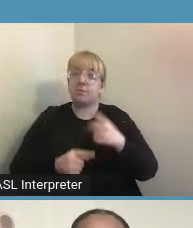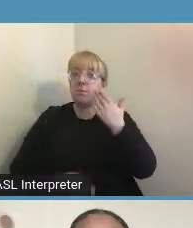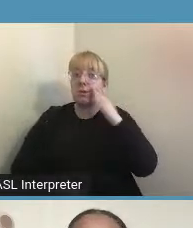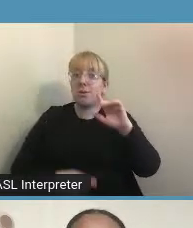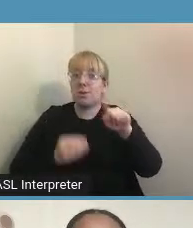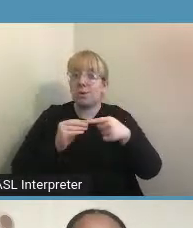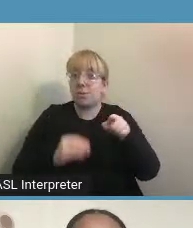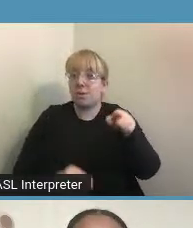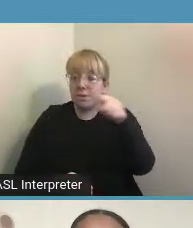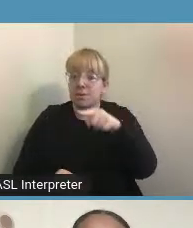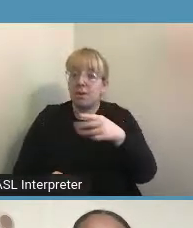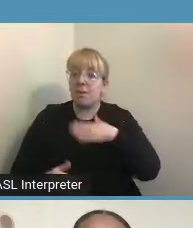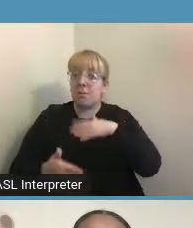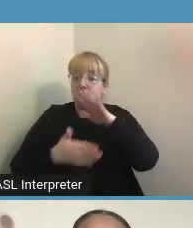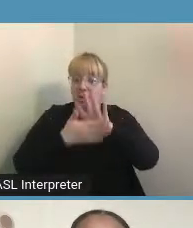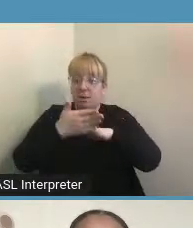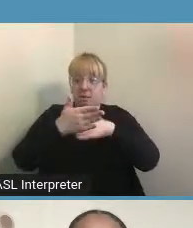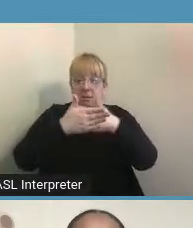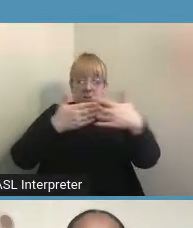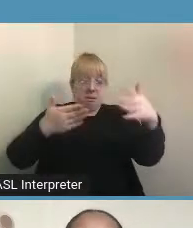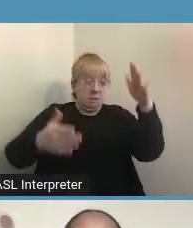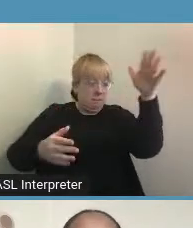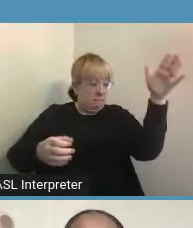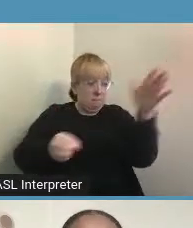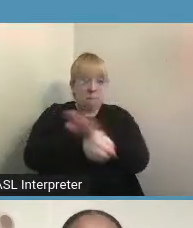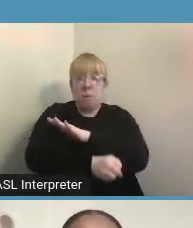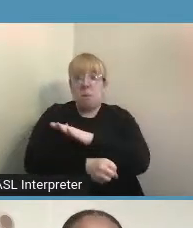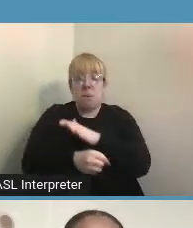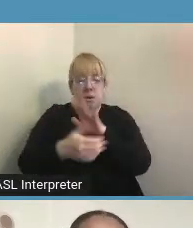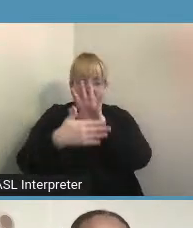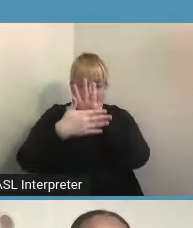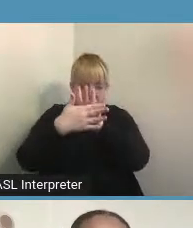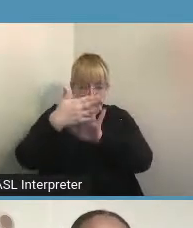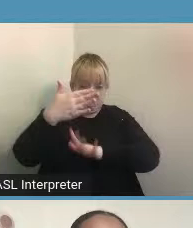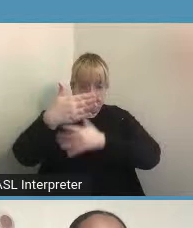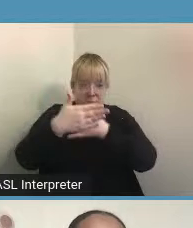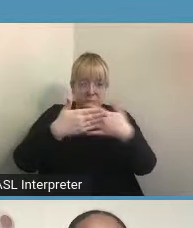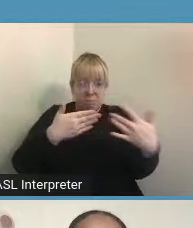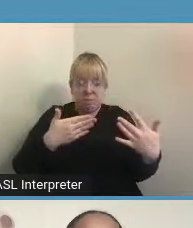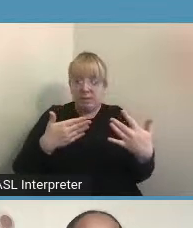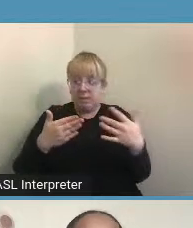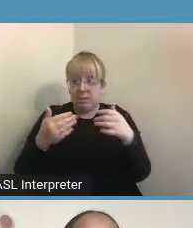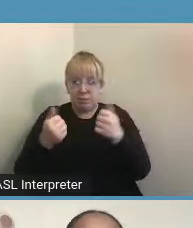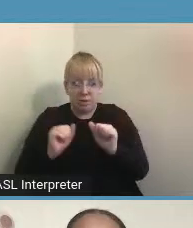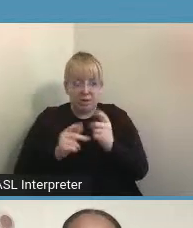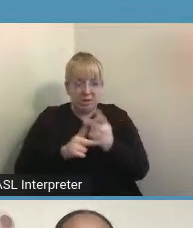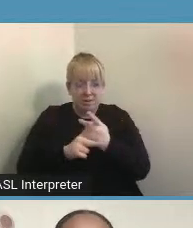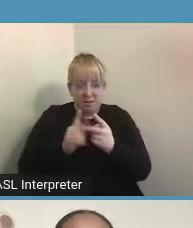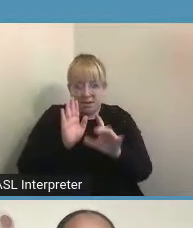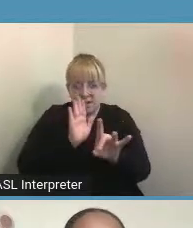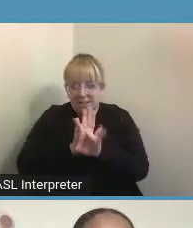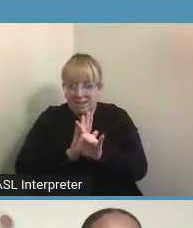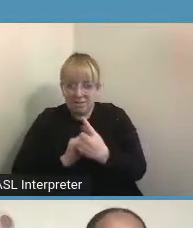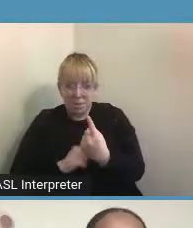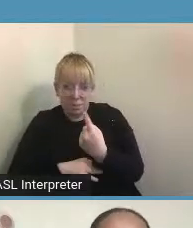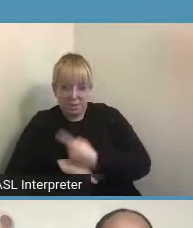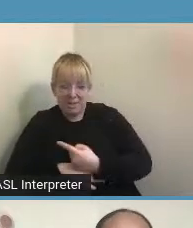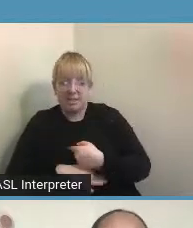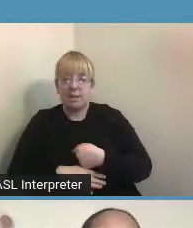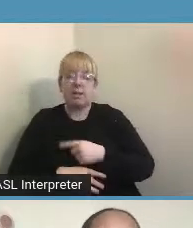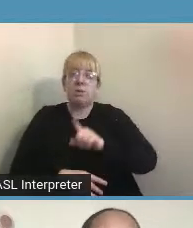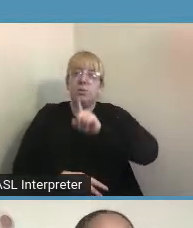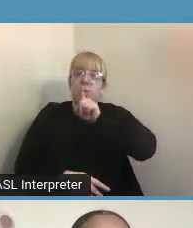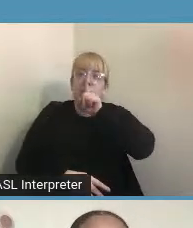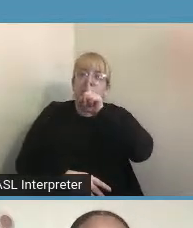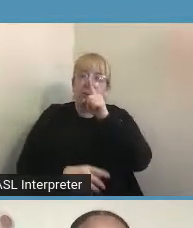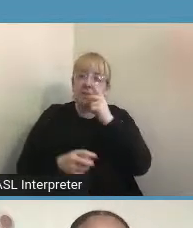just been busy, busy, busy lately. So nailing down even time to go over campaign details can be tricky. So